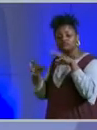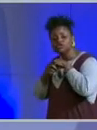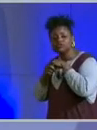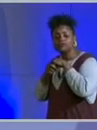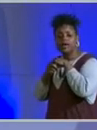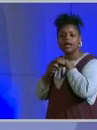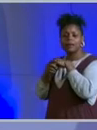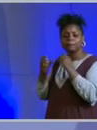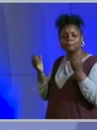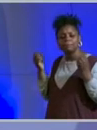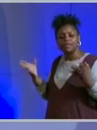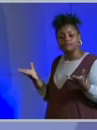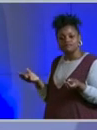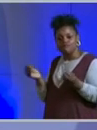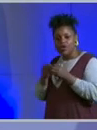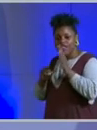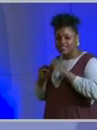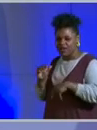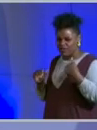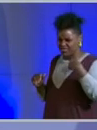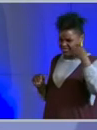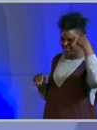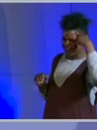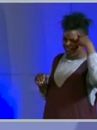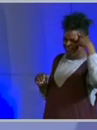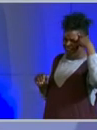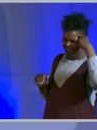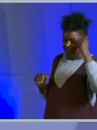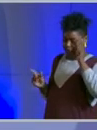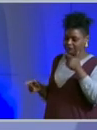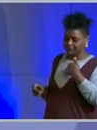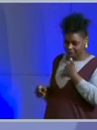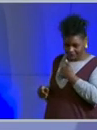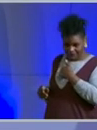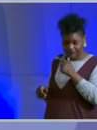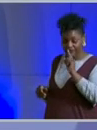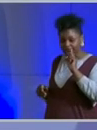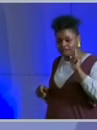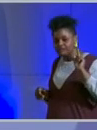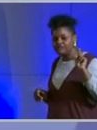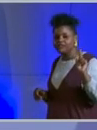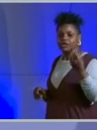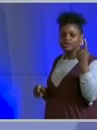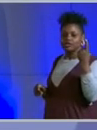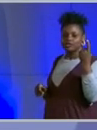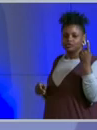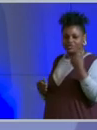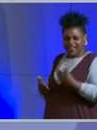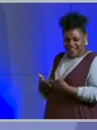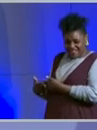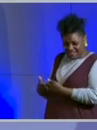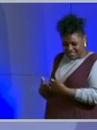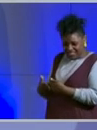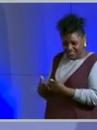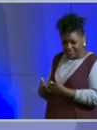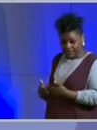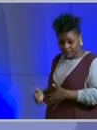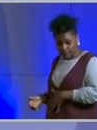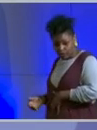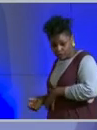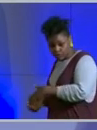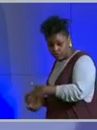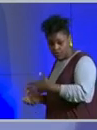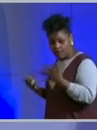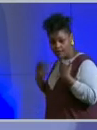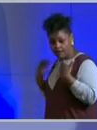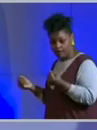more than we actually thought, participated in our first ever Infant and Maternal Health Summit back in the